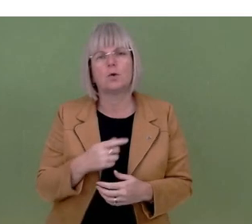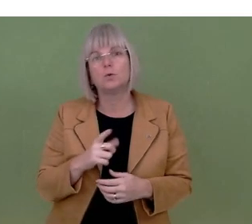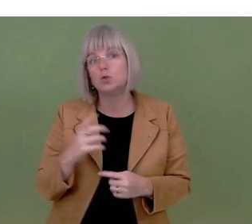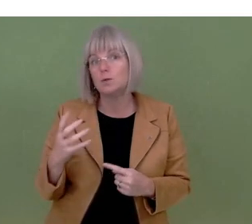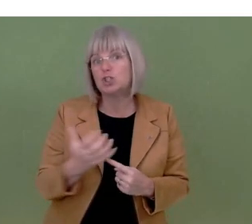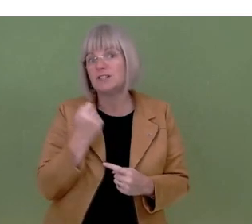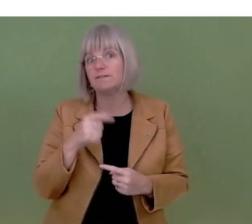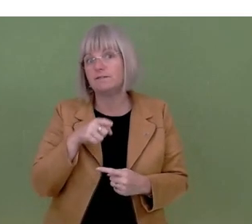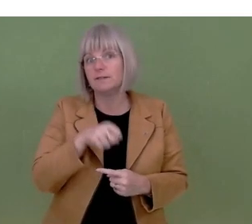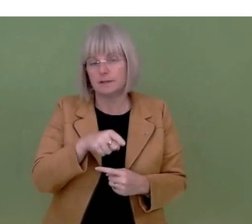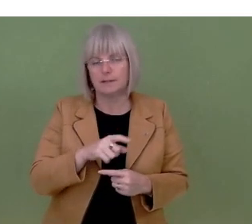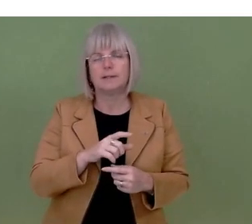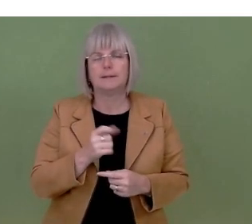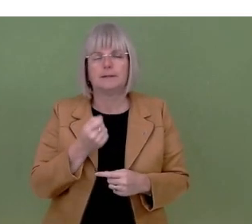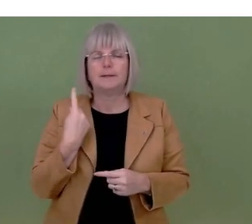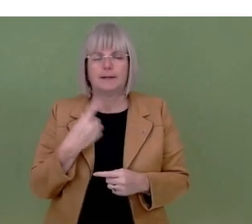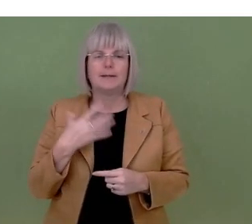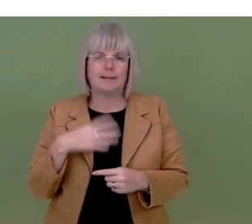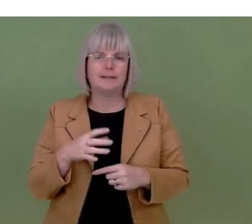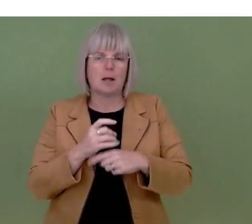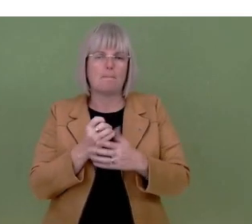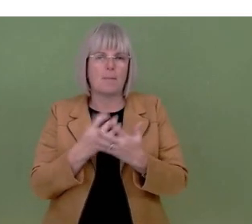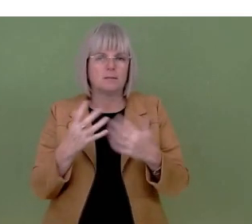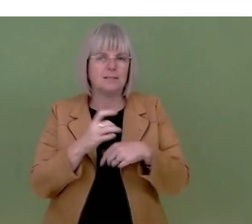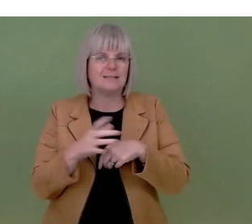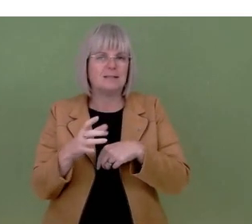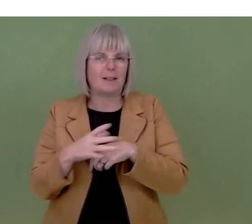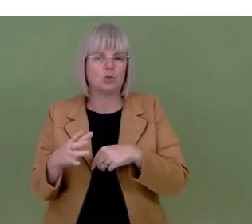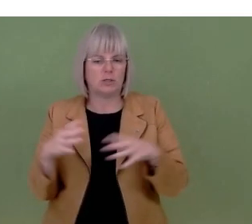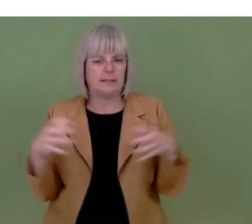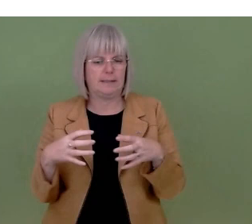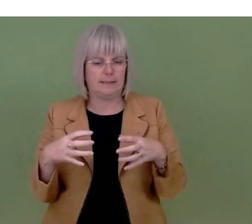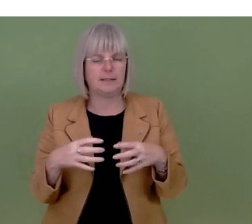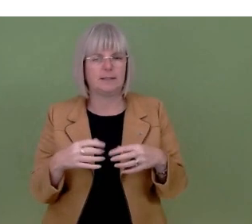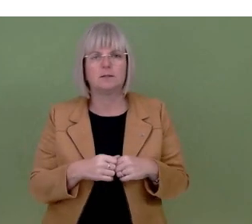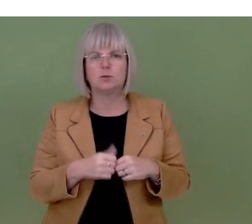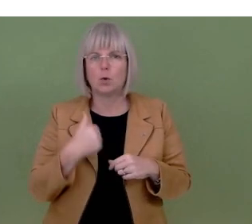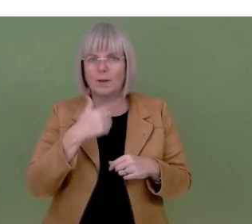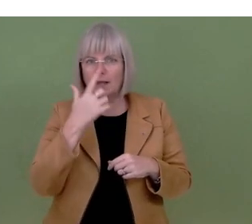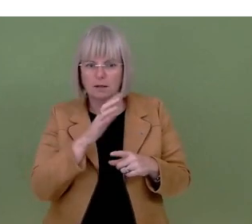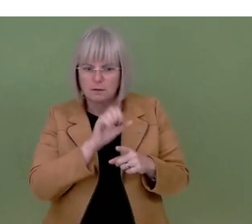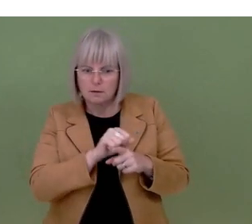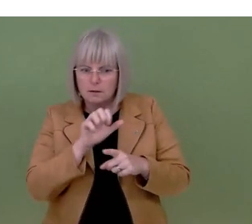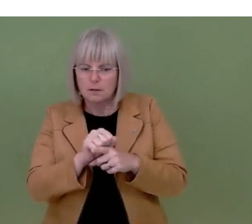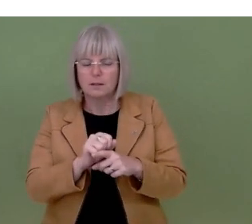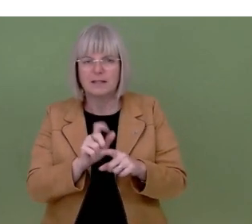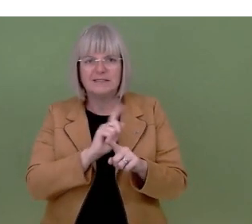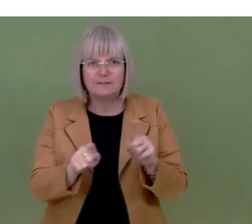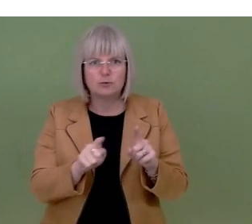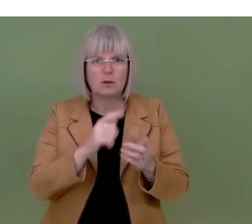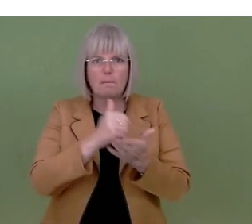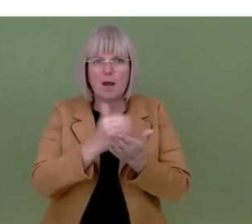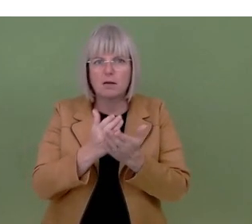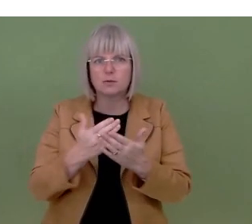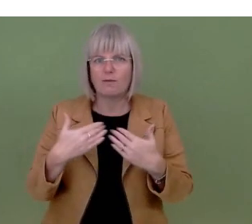a multidisciplinary approach so that we could capture patients presenting at different parts of the healthcare system, so that